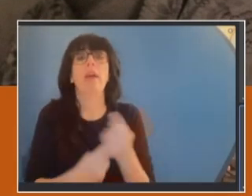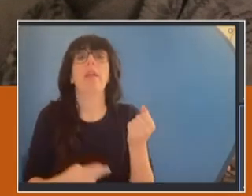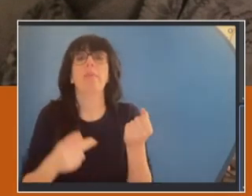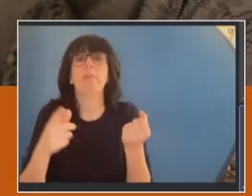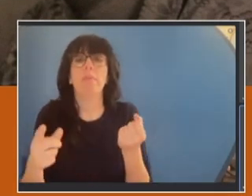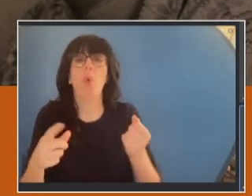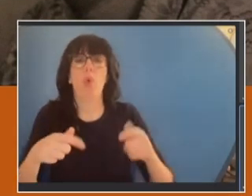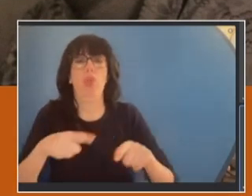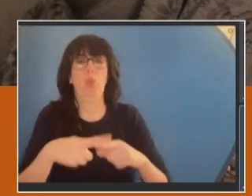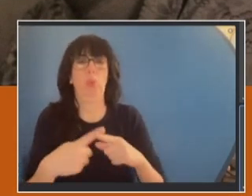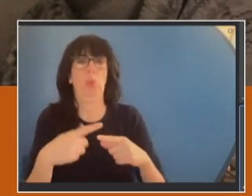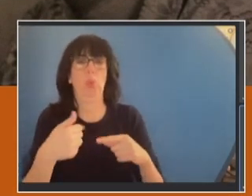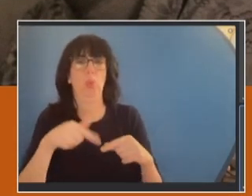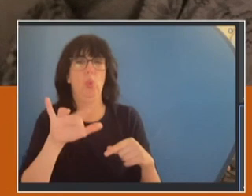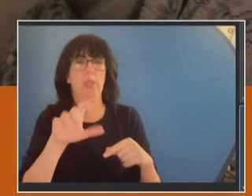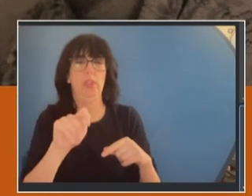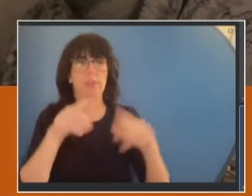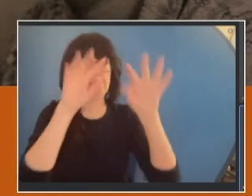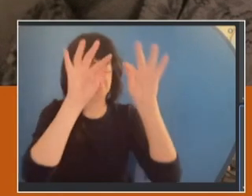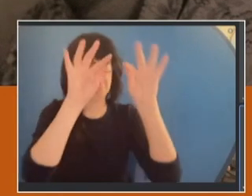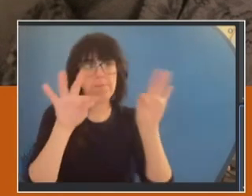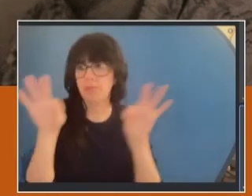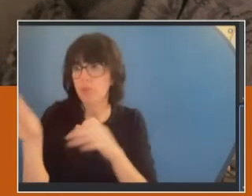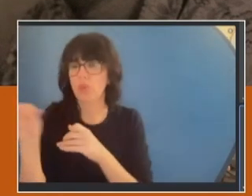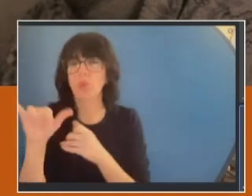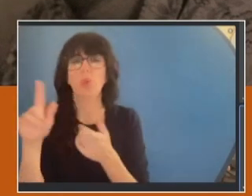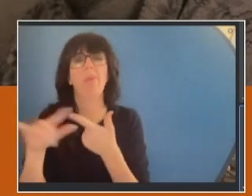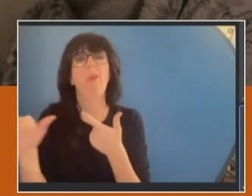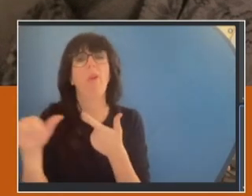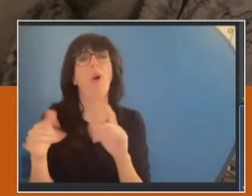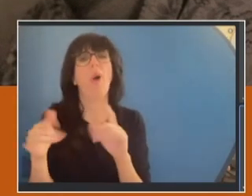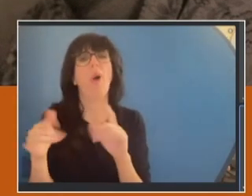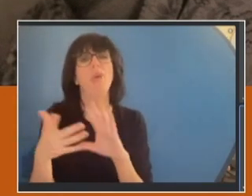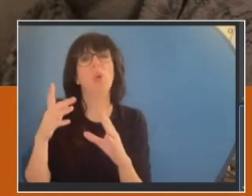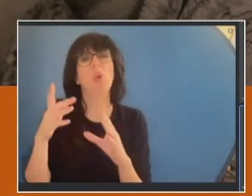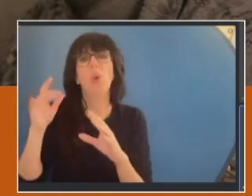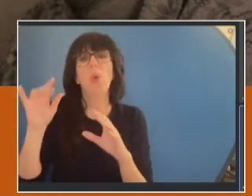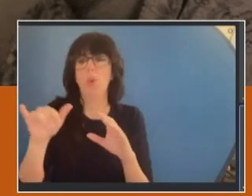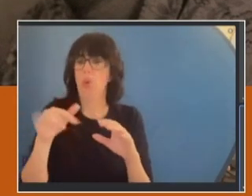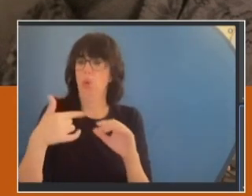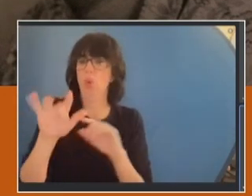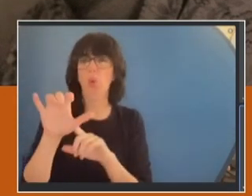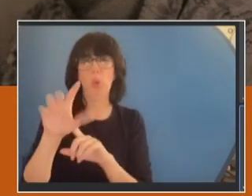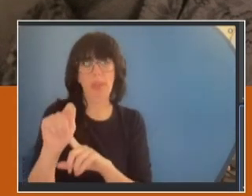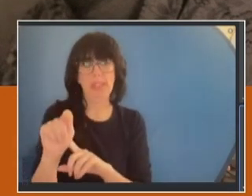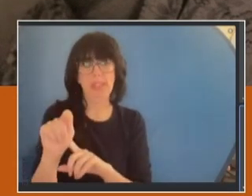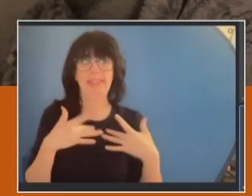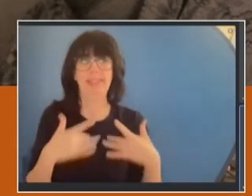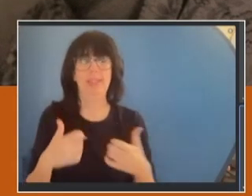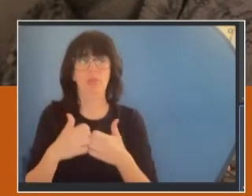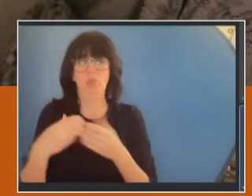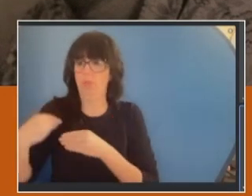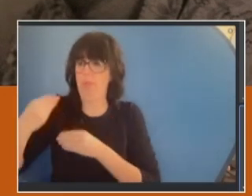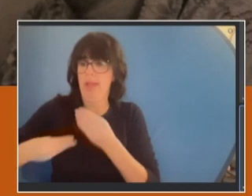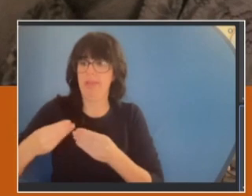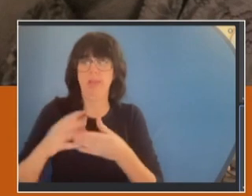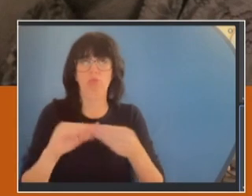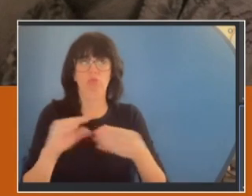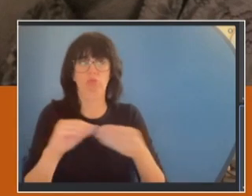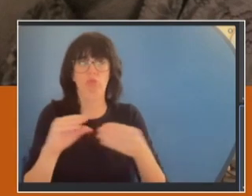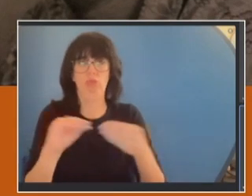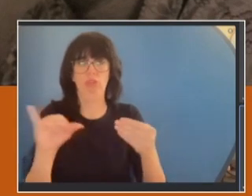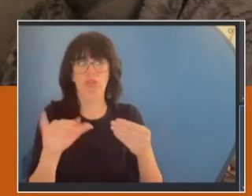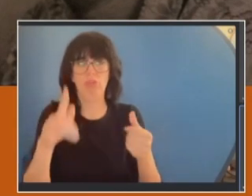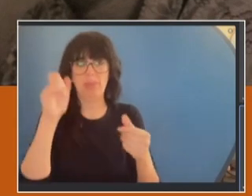also oral traditions kind of get passed down through quilts because they tell stories. And if you look at the quilts and see the clothes and can remember the clothes that